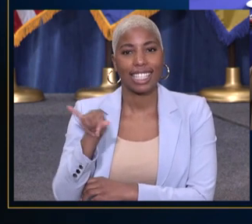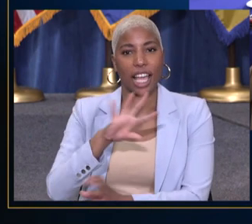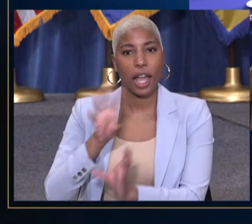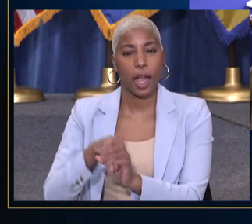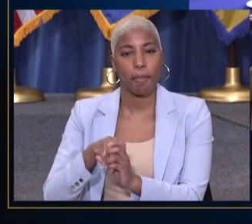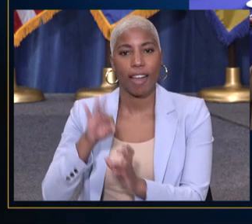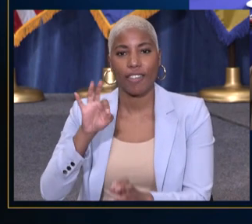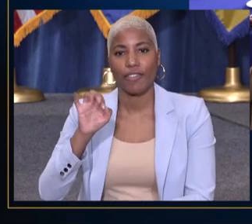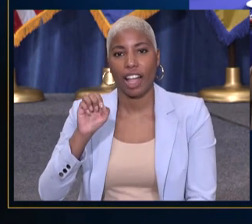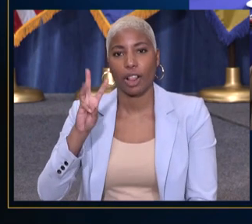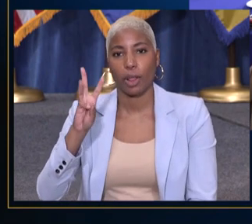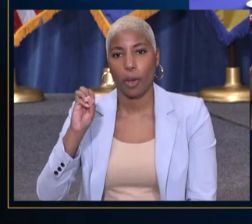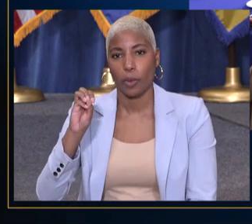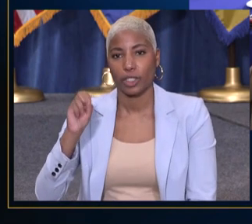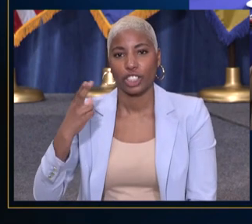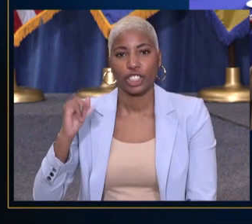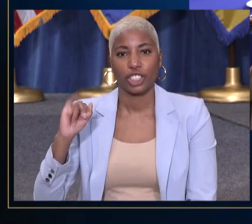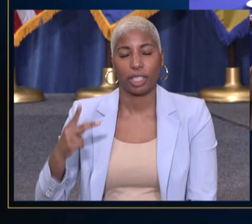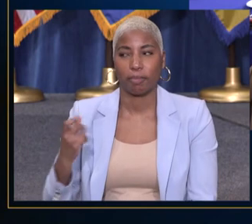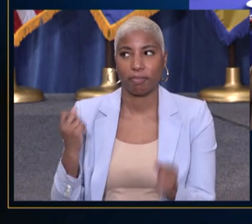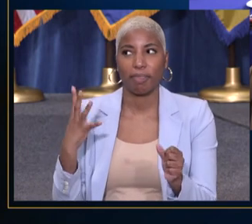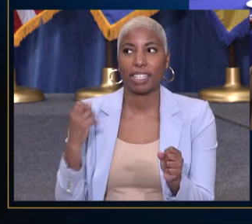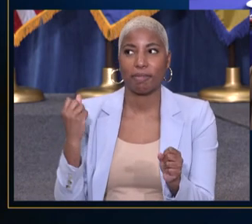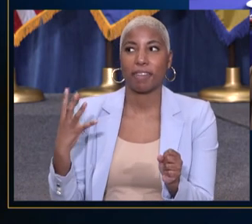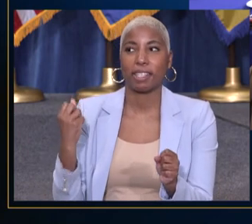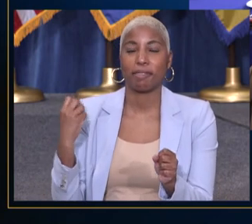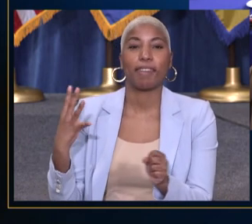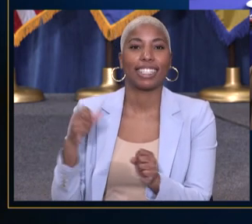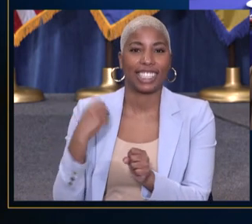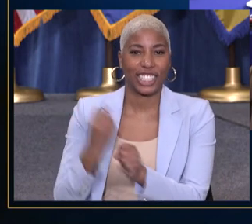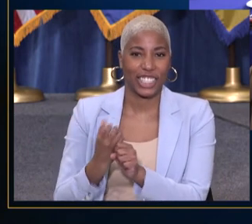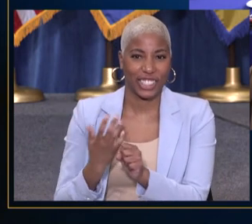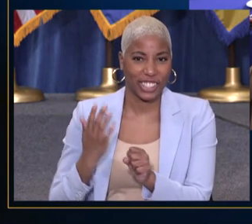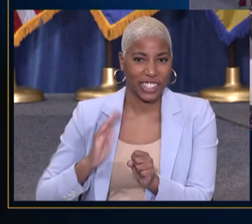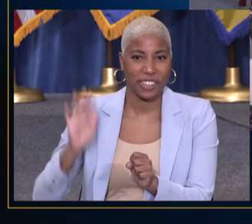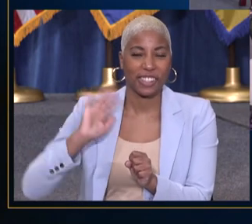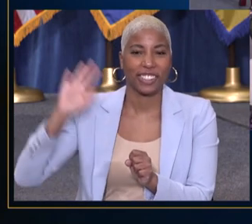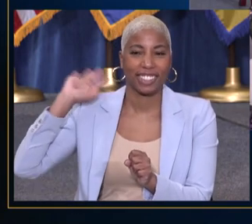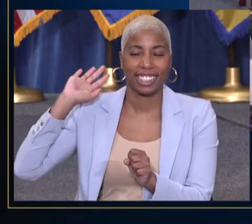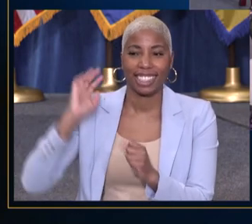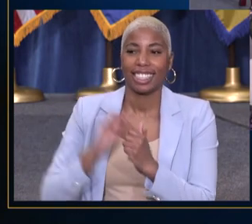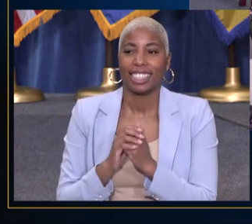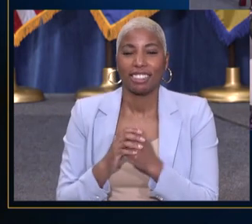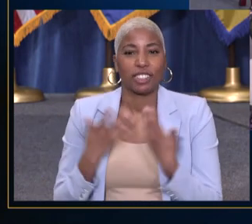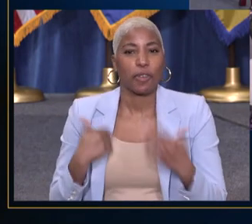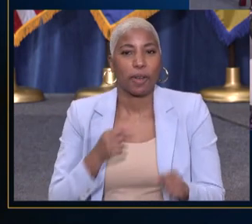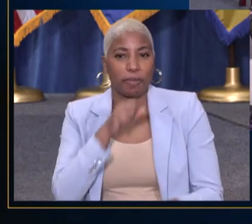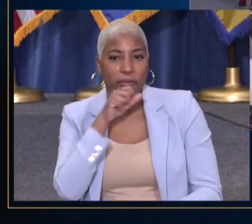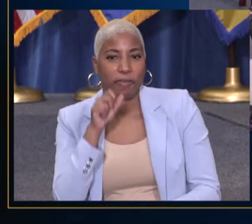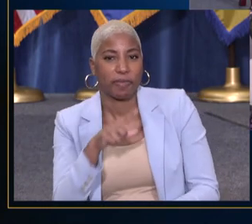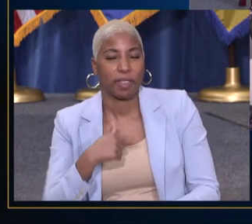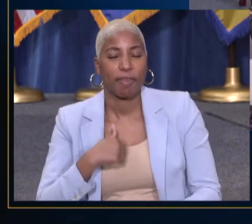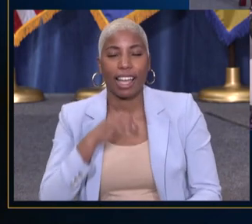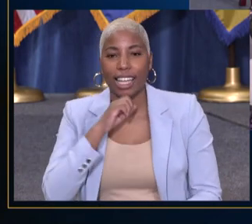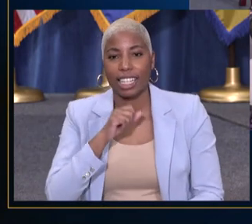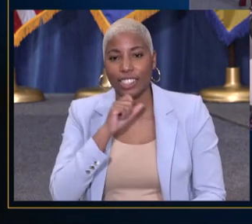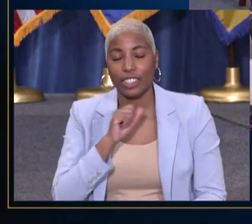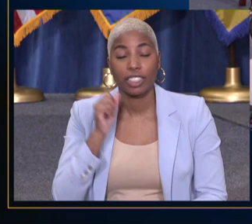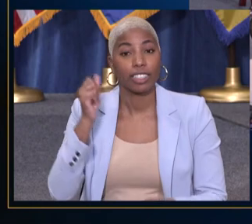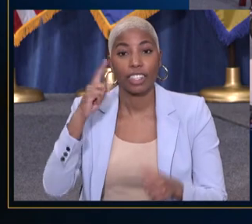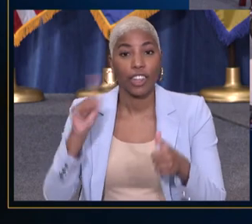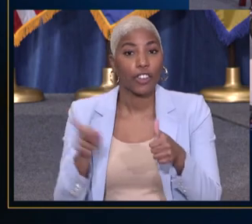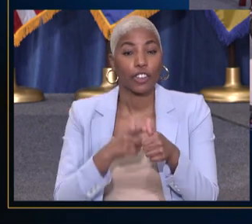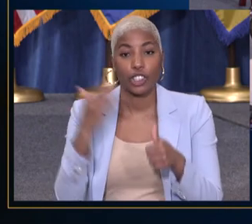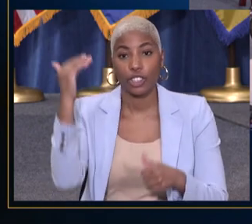say decades ago, I don't want to date us, but many, many, many moons ago at this point. But at that point, that's when I first became aware